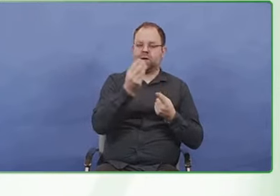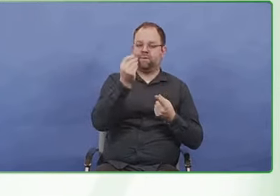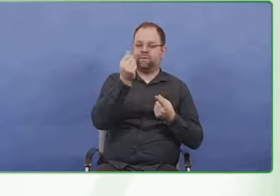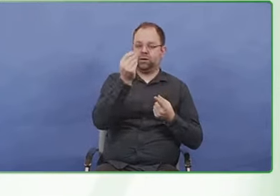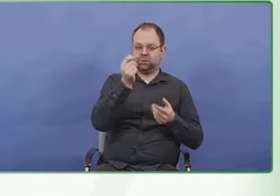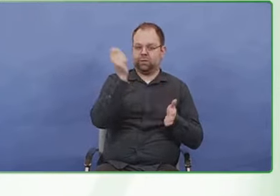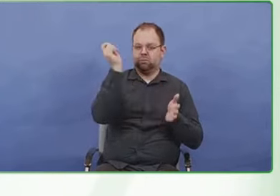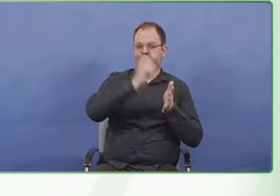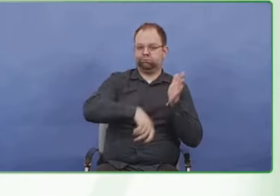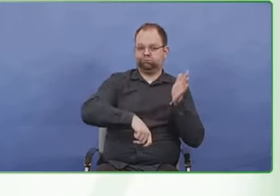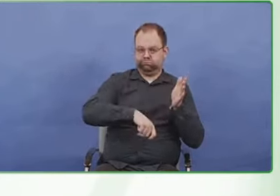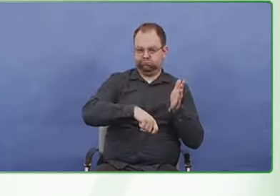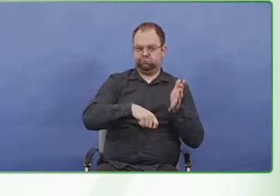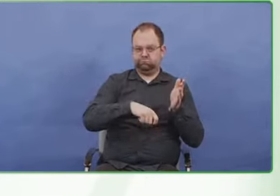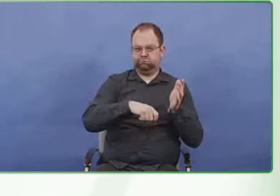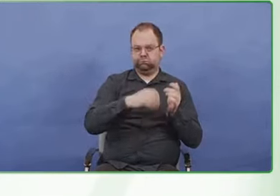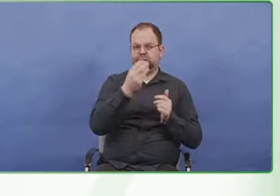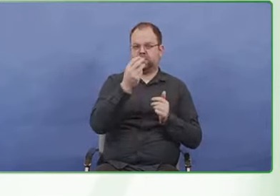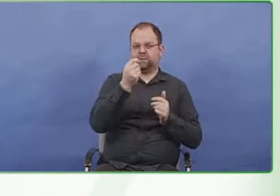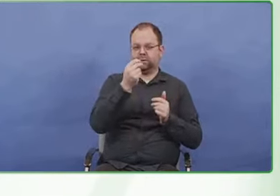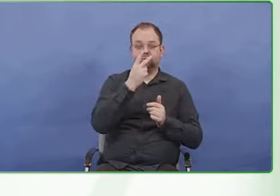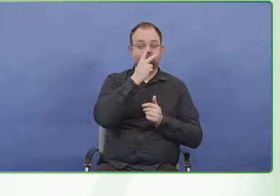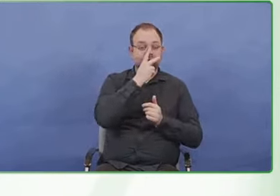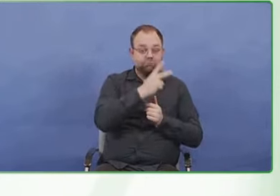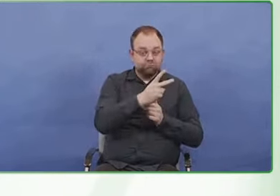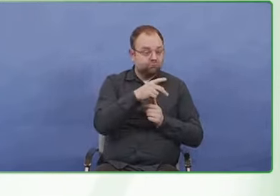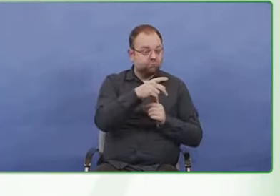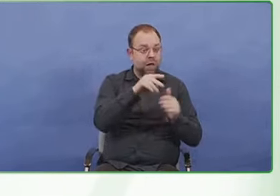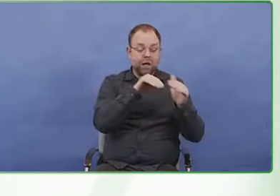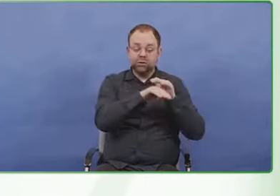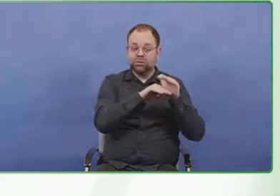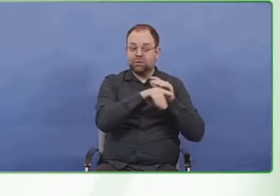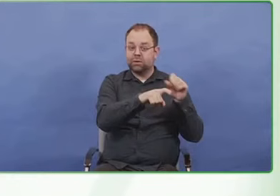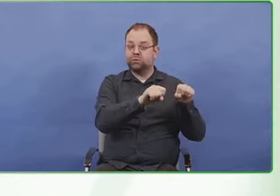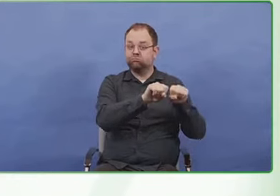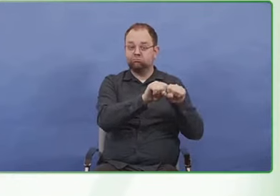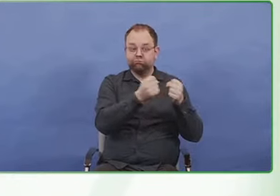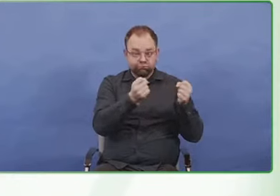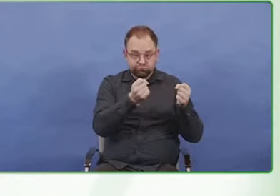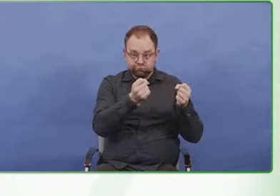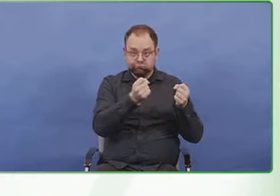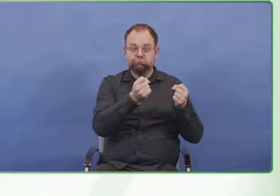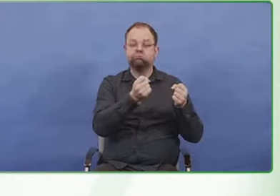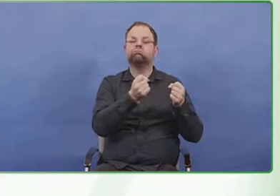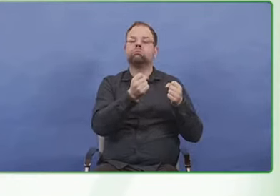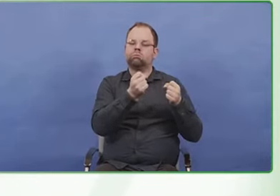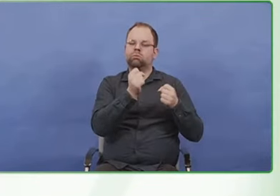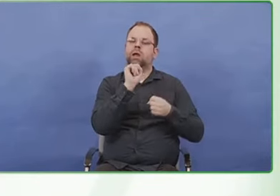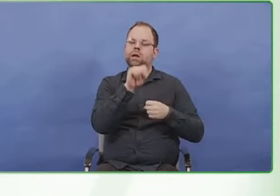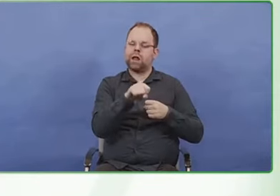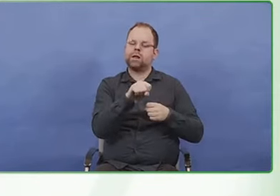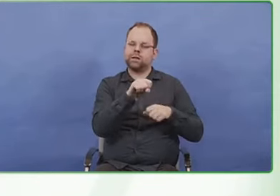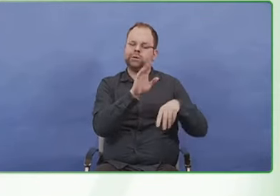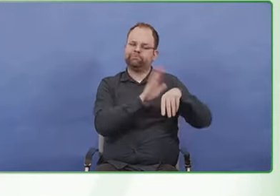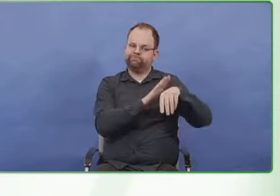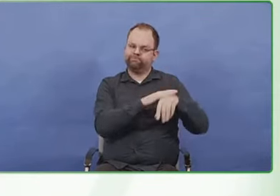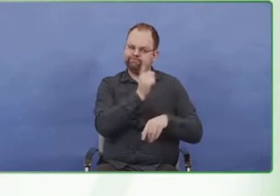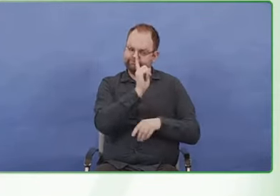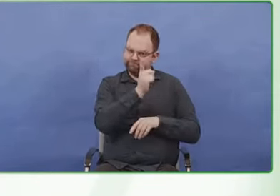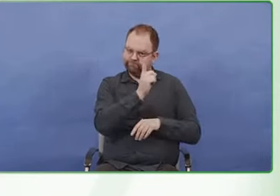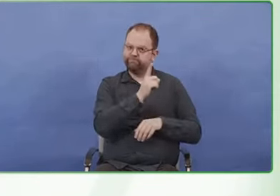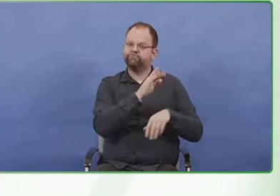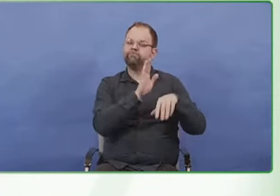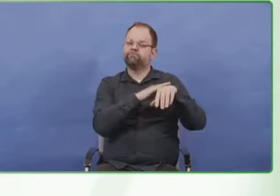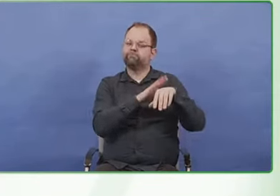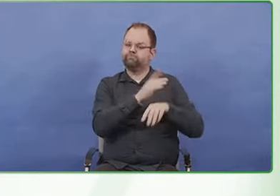There's also an aspect of the severity and timing of measures that were set in accordance to the type and size of